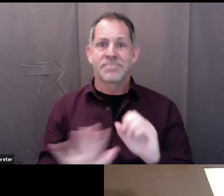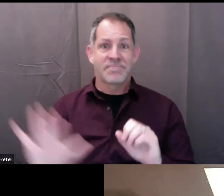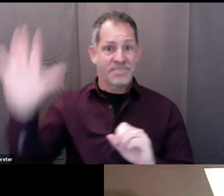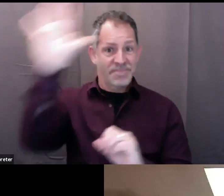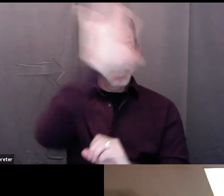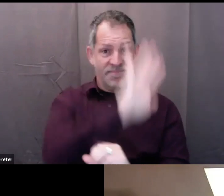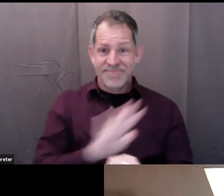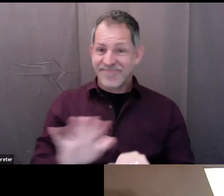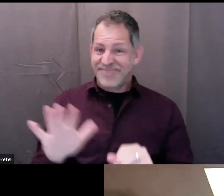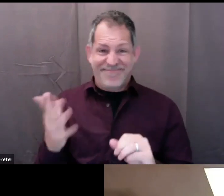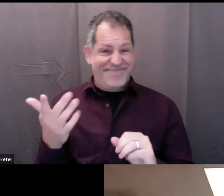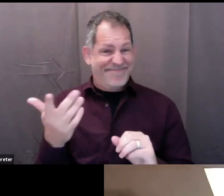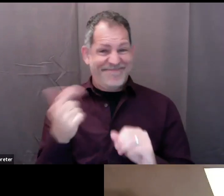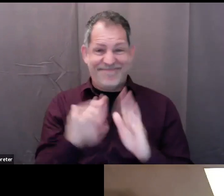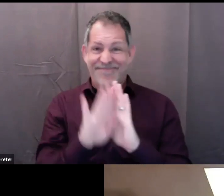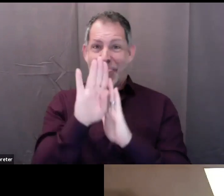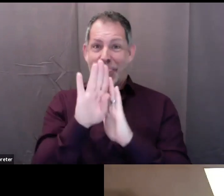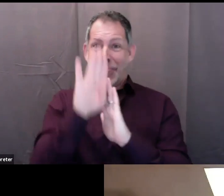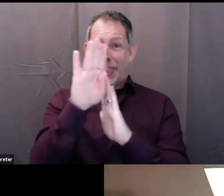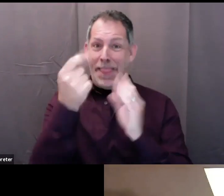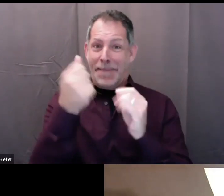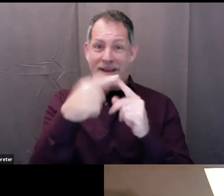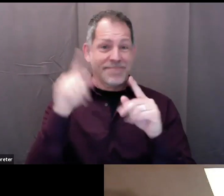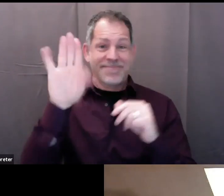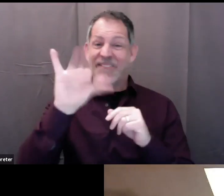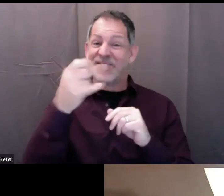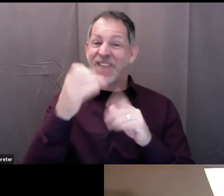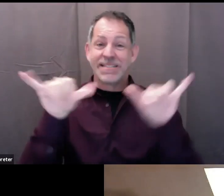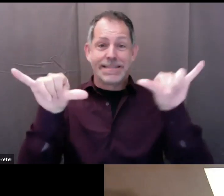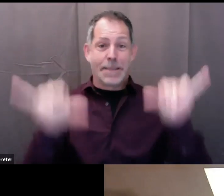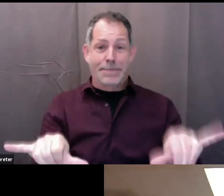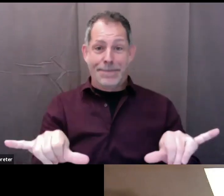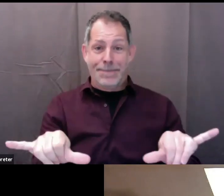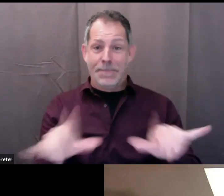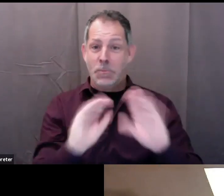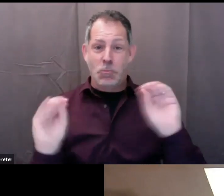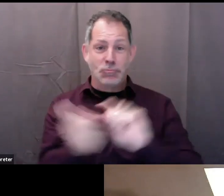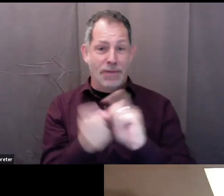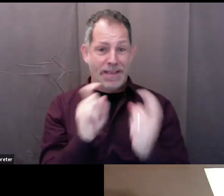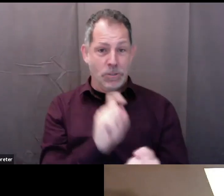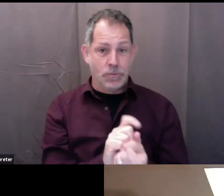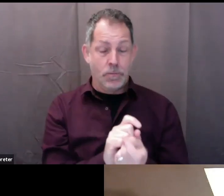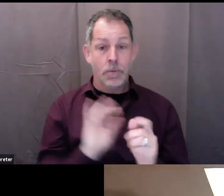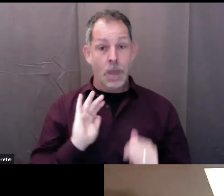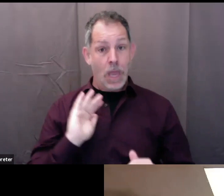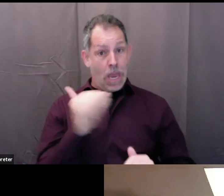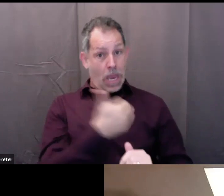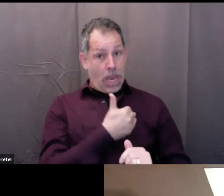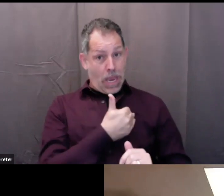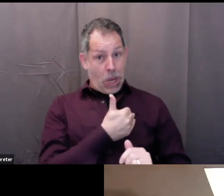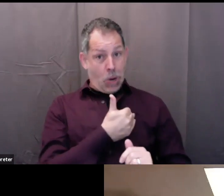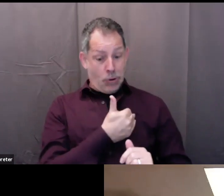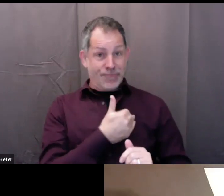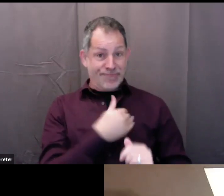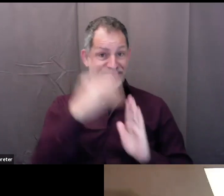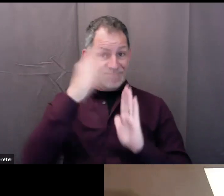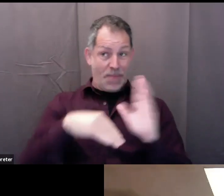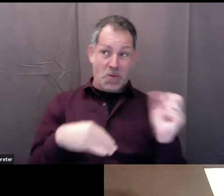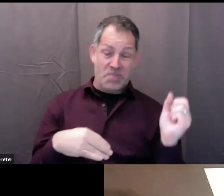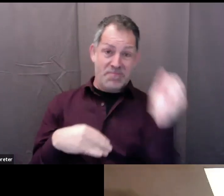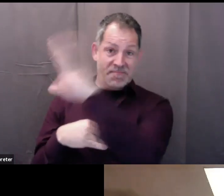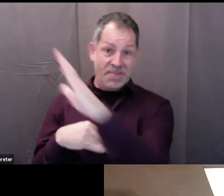I know if we applied today, we would be denied. And I'm extremely disappointed, as I know you all